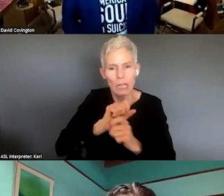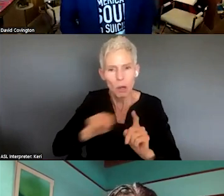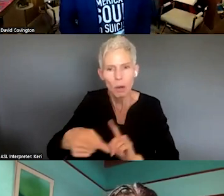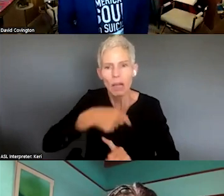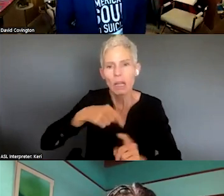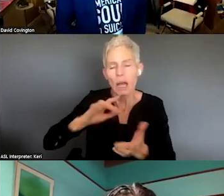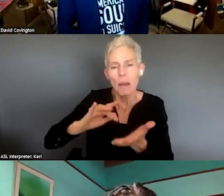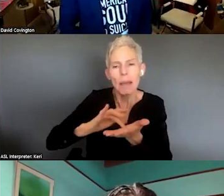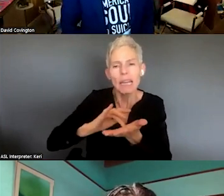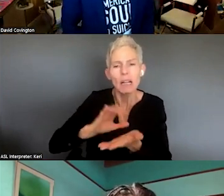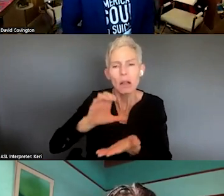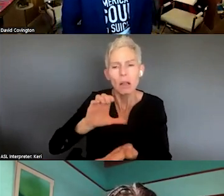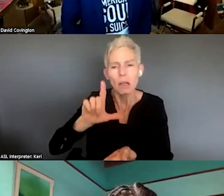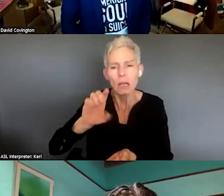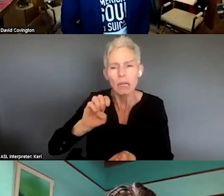medical clearance.